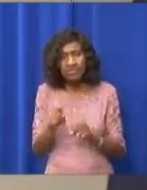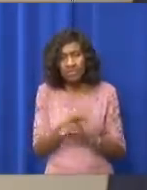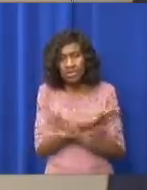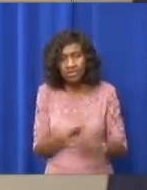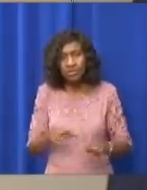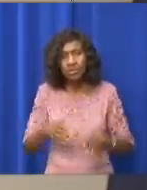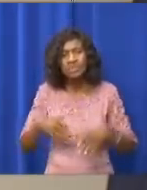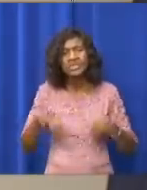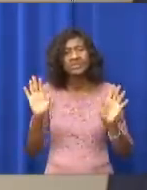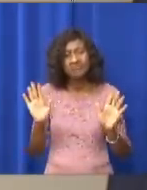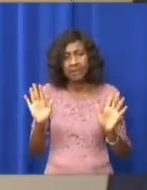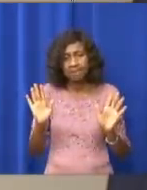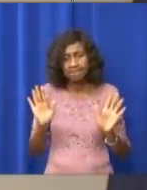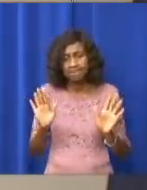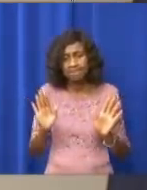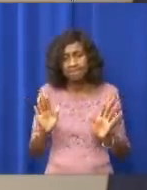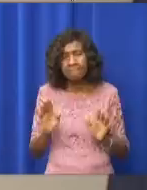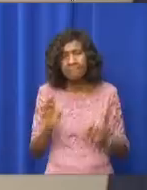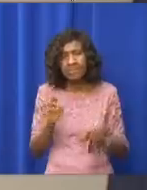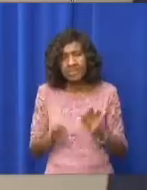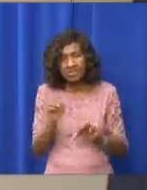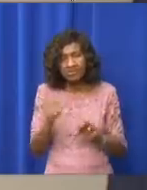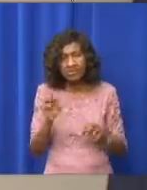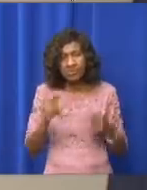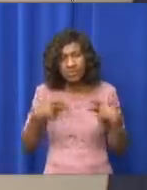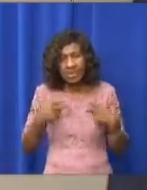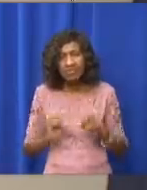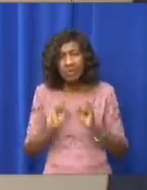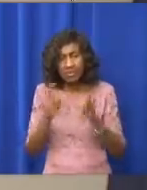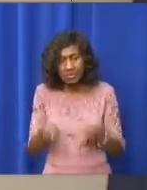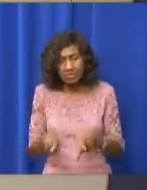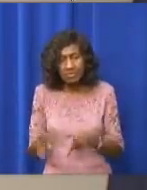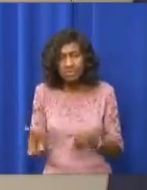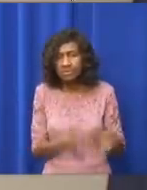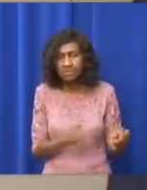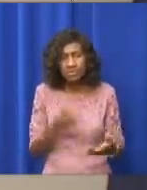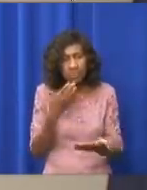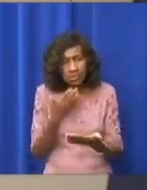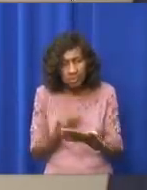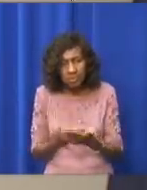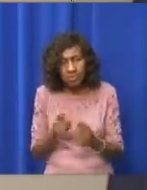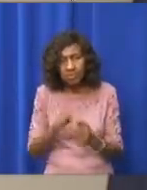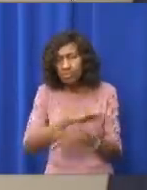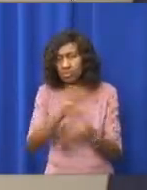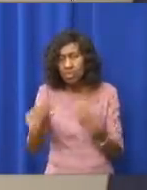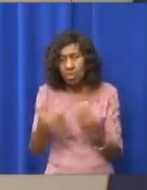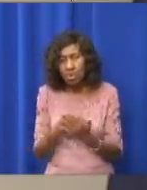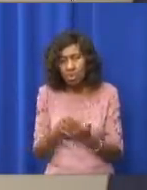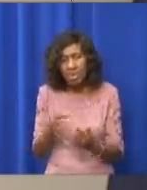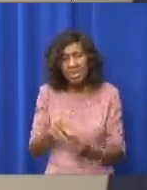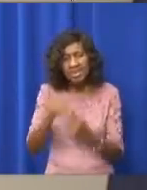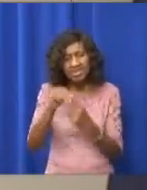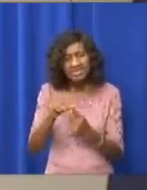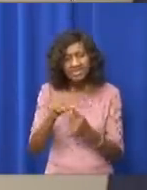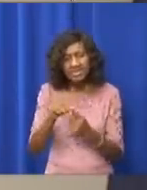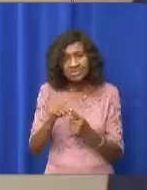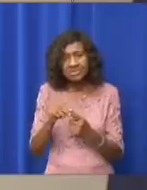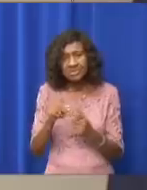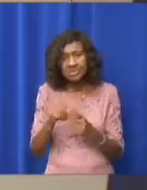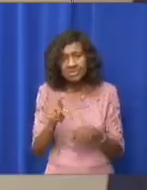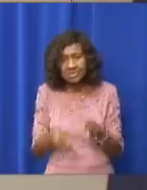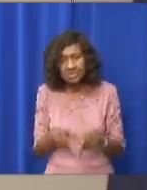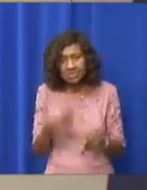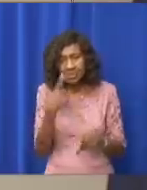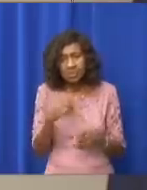have opportunity, let us do good to all people, especially to those who belong to the family of believers.